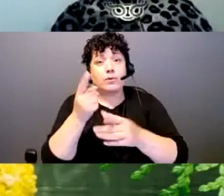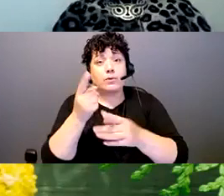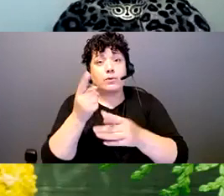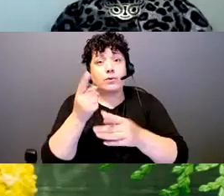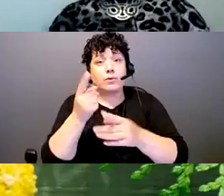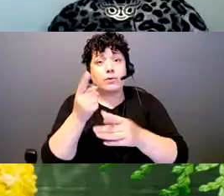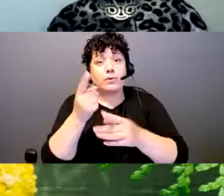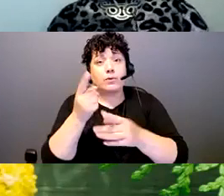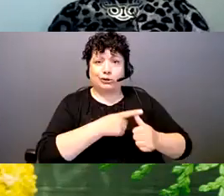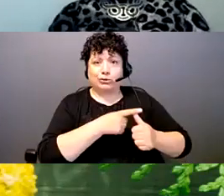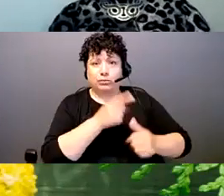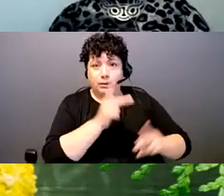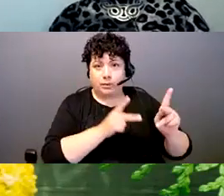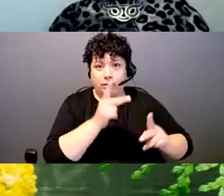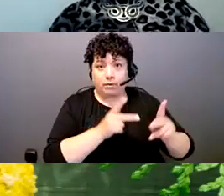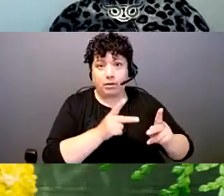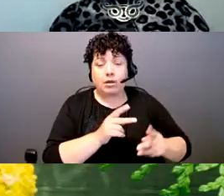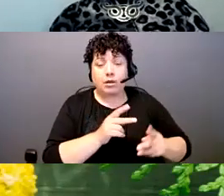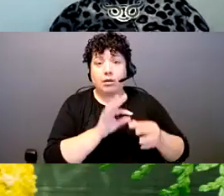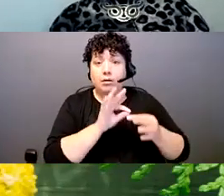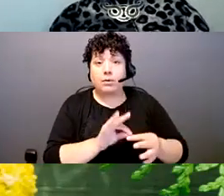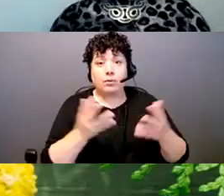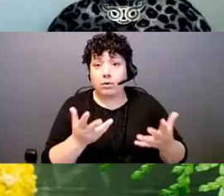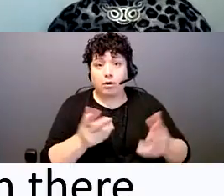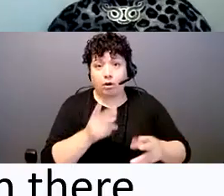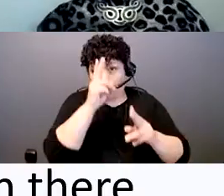that is based on honor and respect.